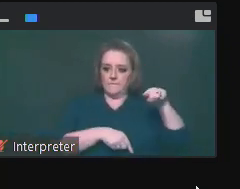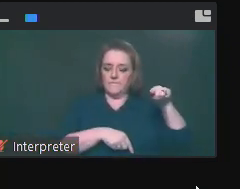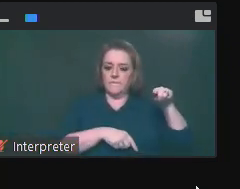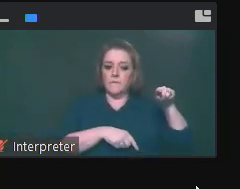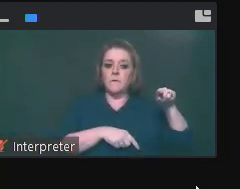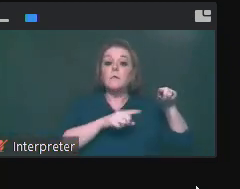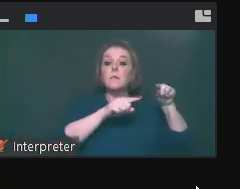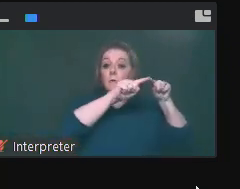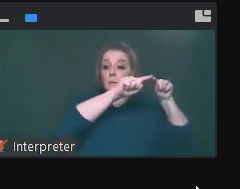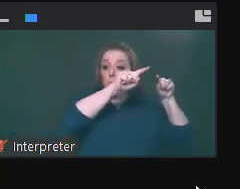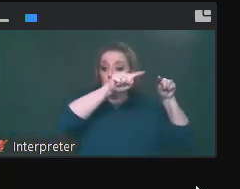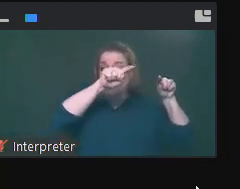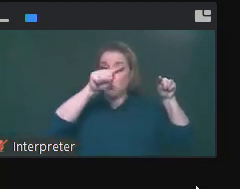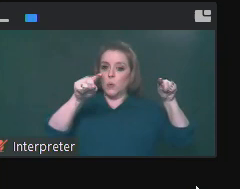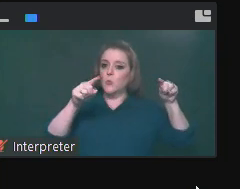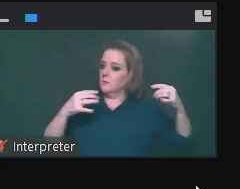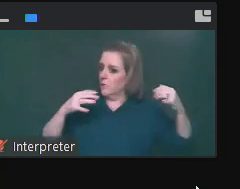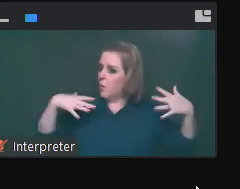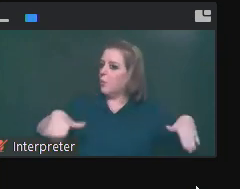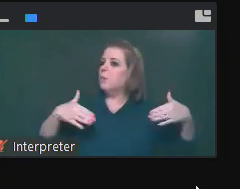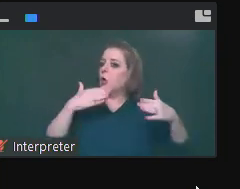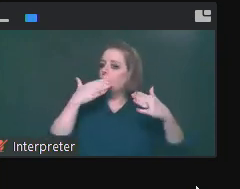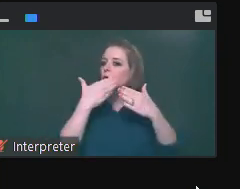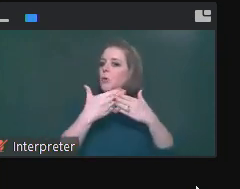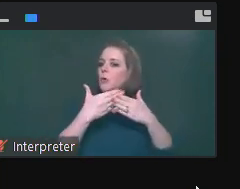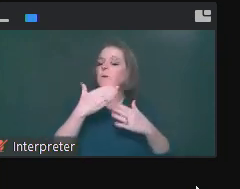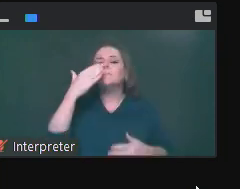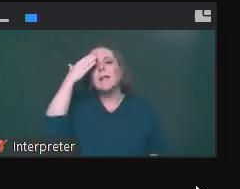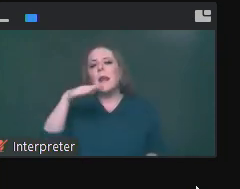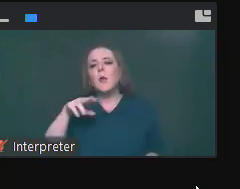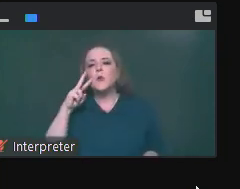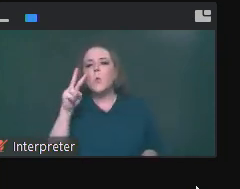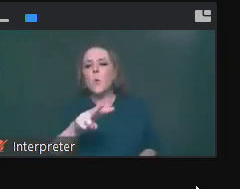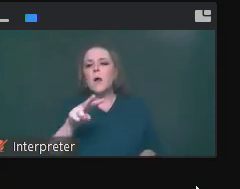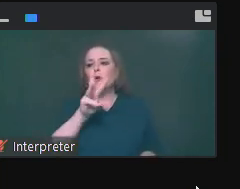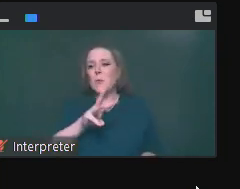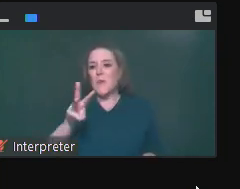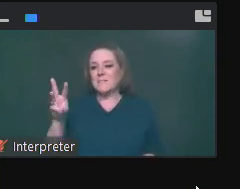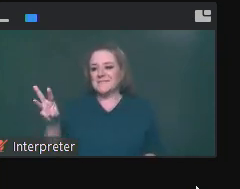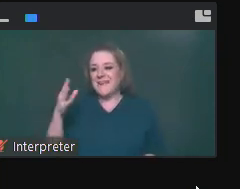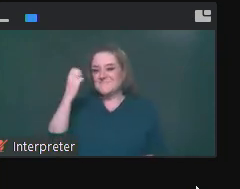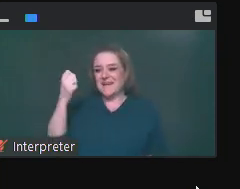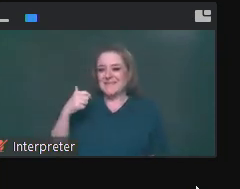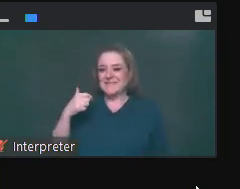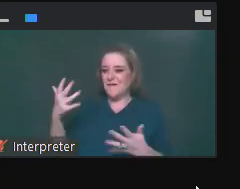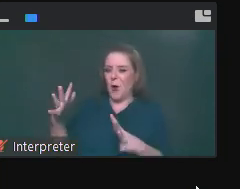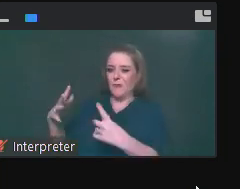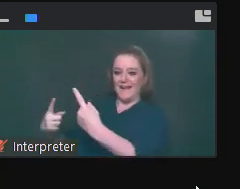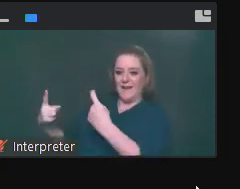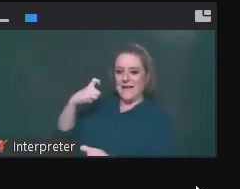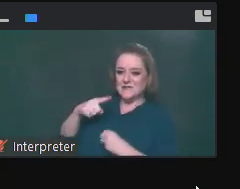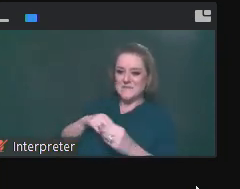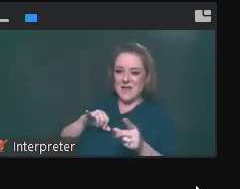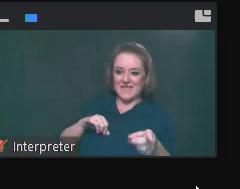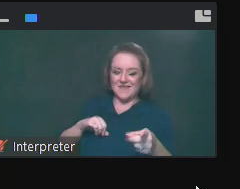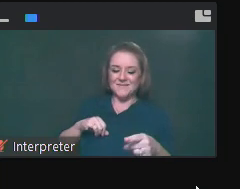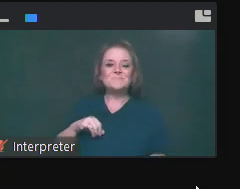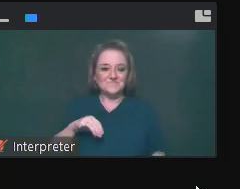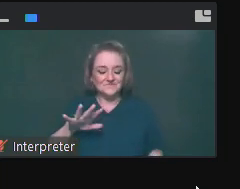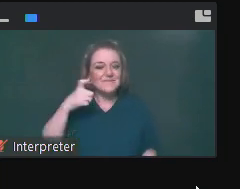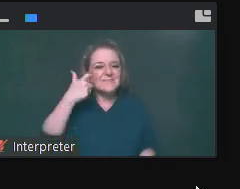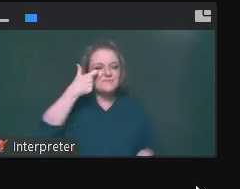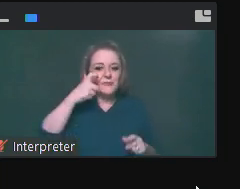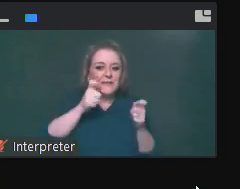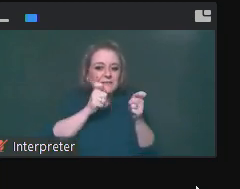remains very, very positive. Now I know you're watching this on our website because I got a question about this. In fact, we corrected one